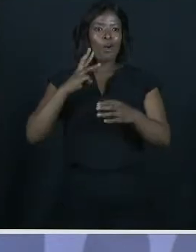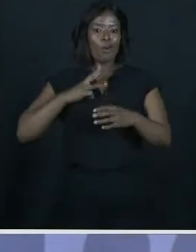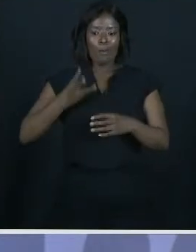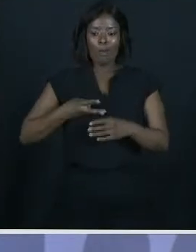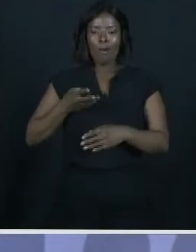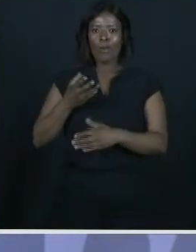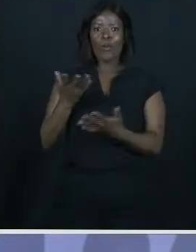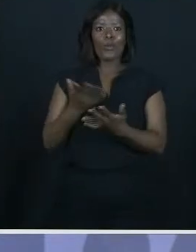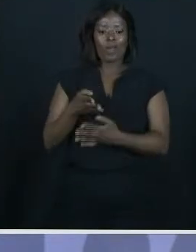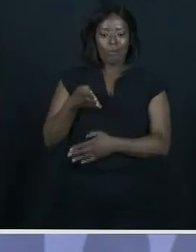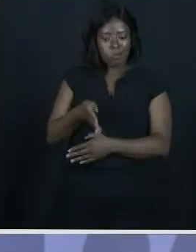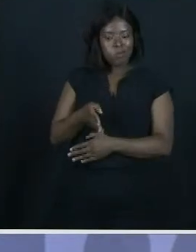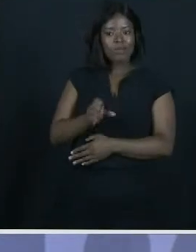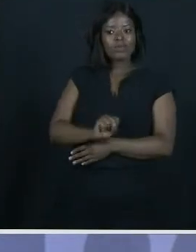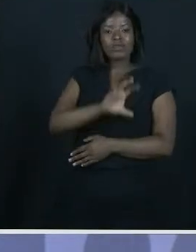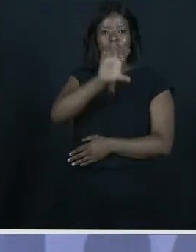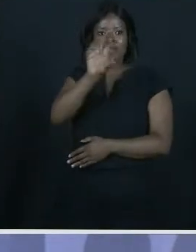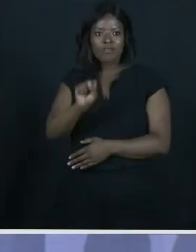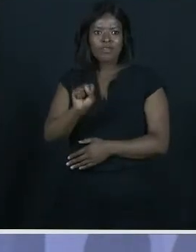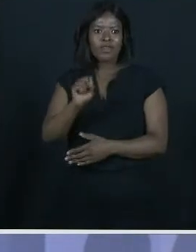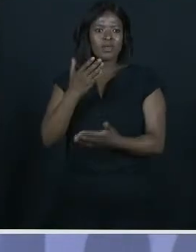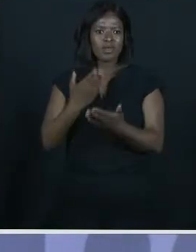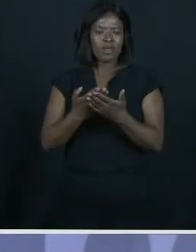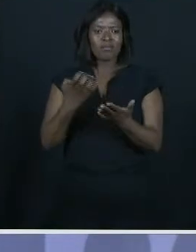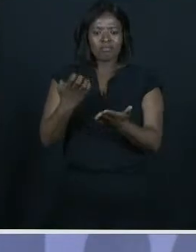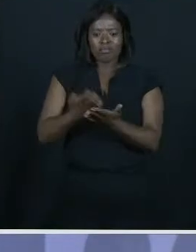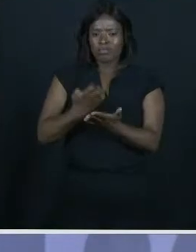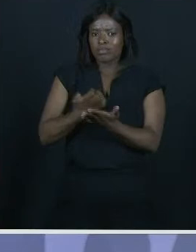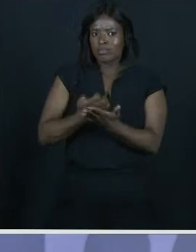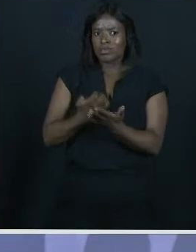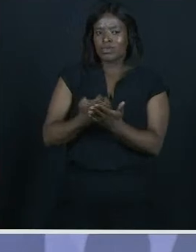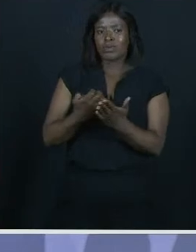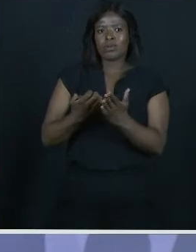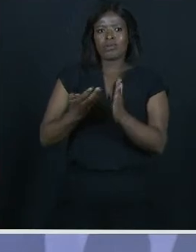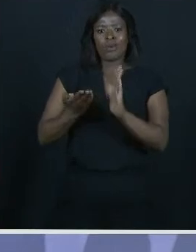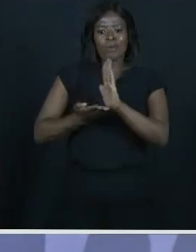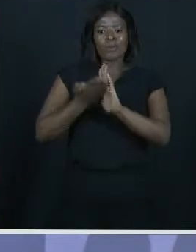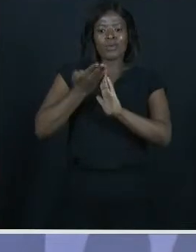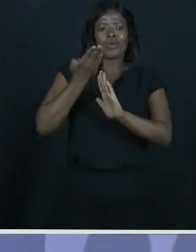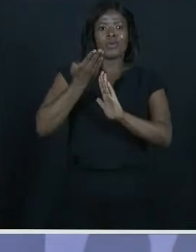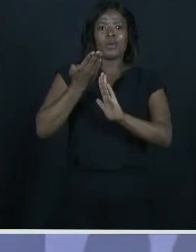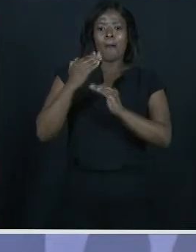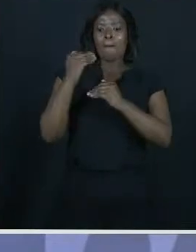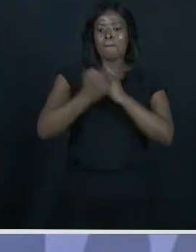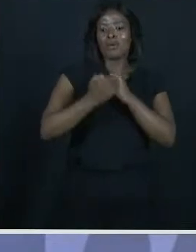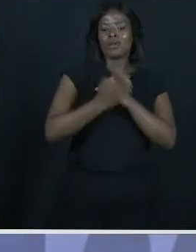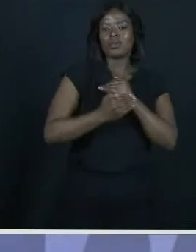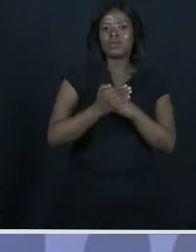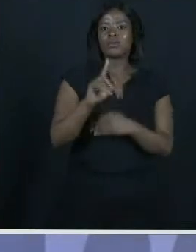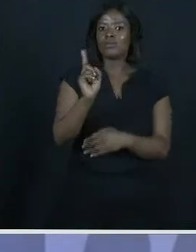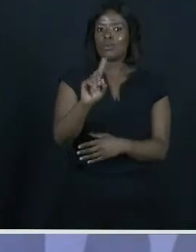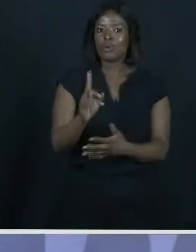South Africa to realize their economic and leadership potential.